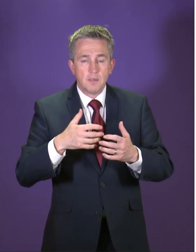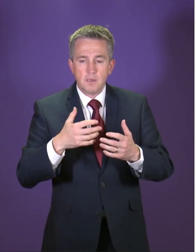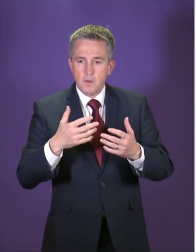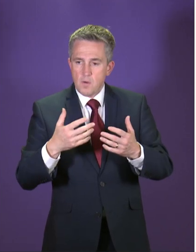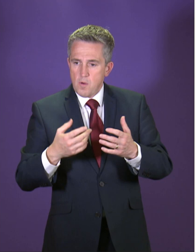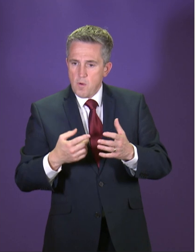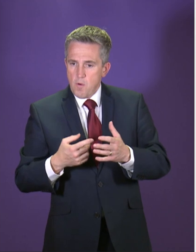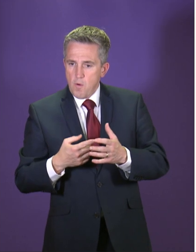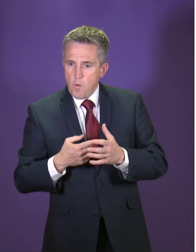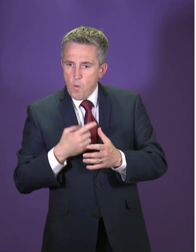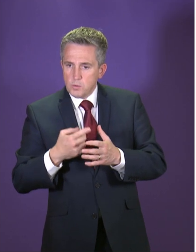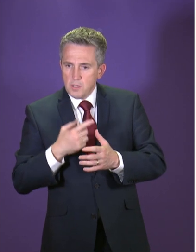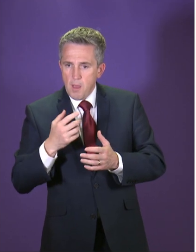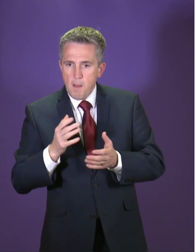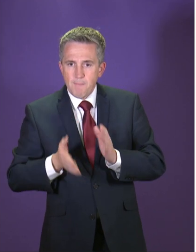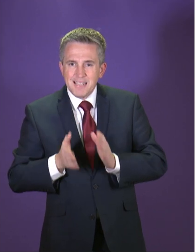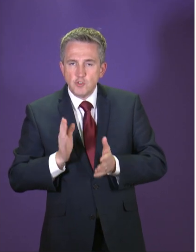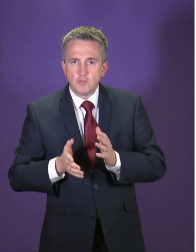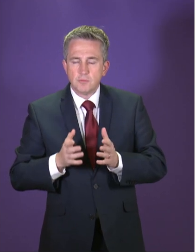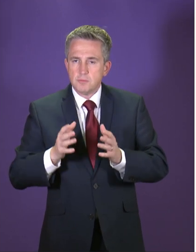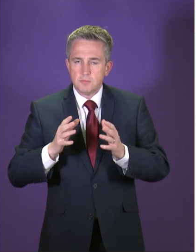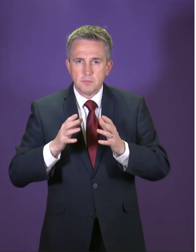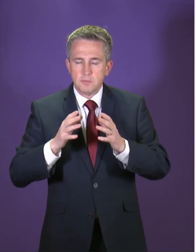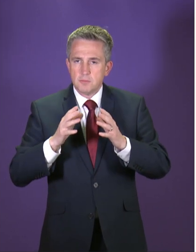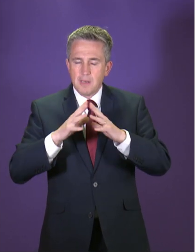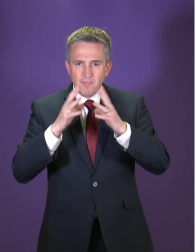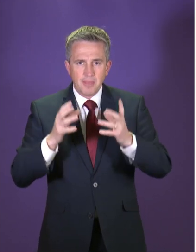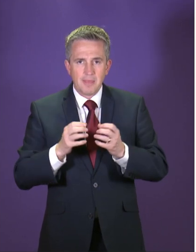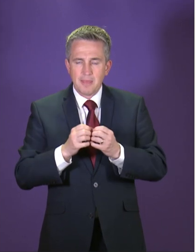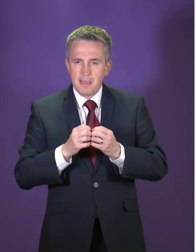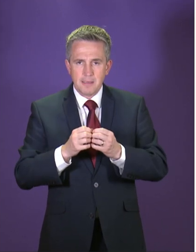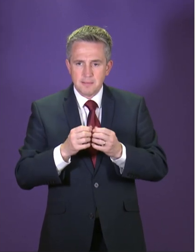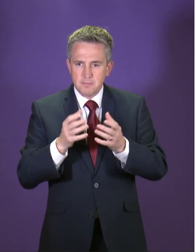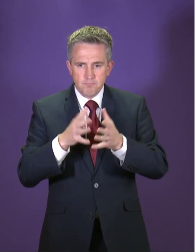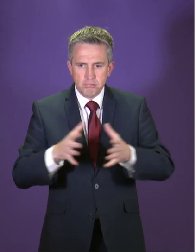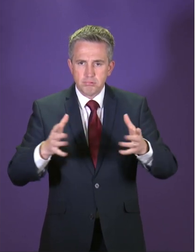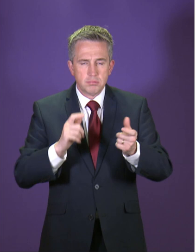automation and cybernation, weapon revolution,